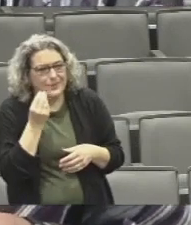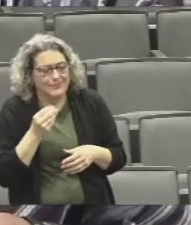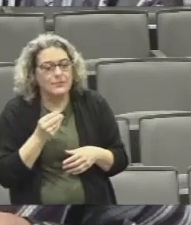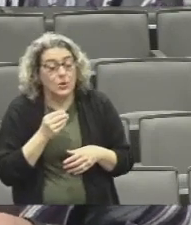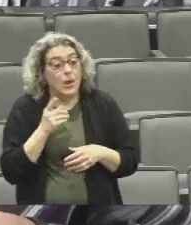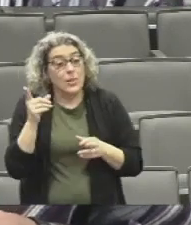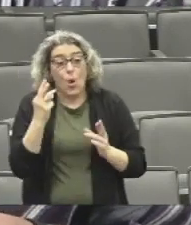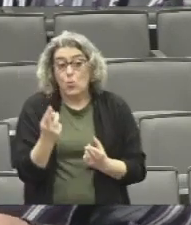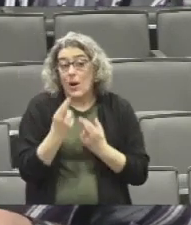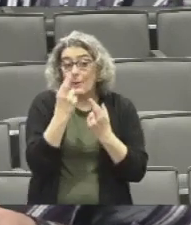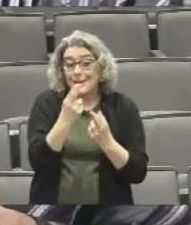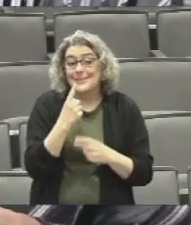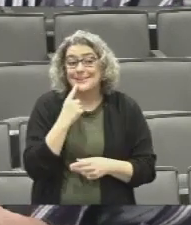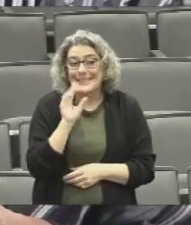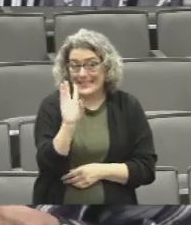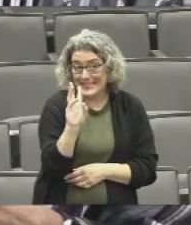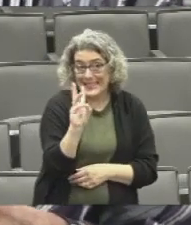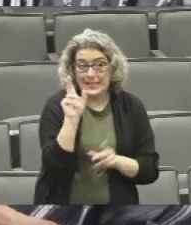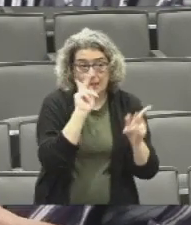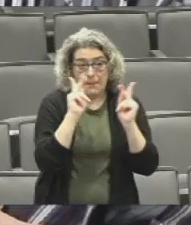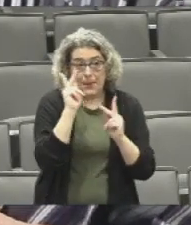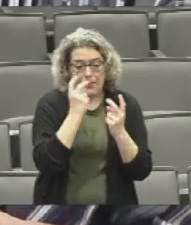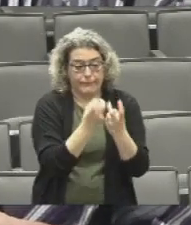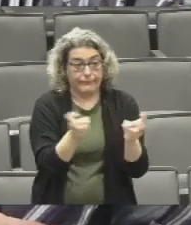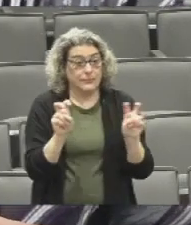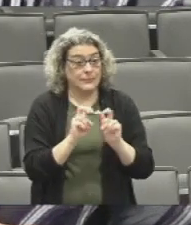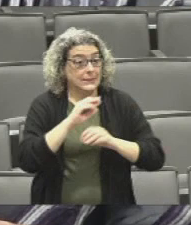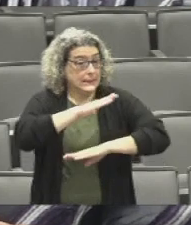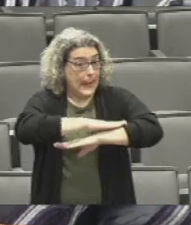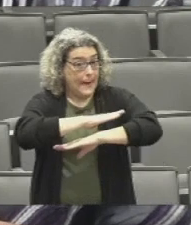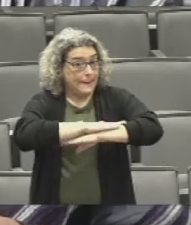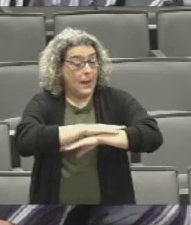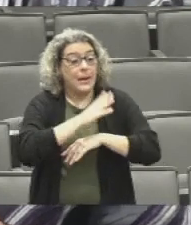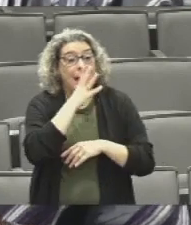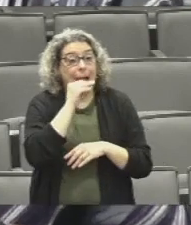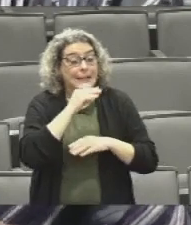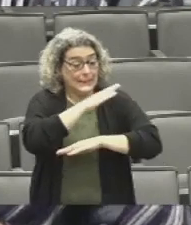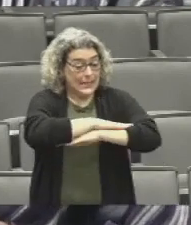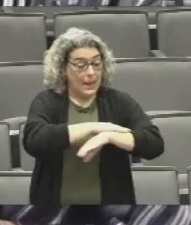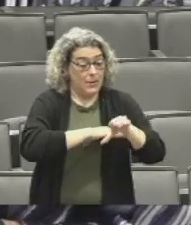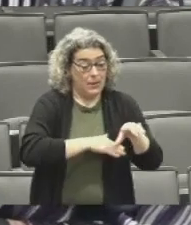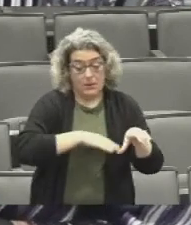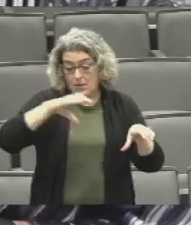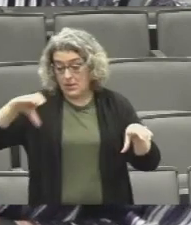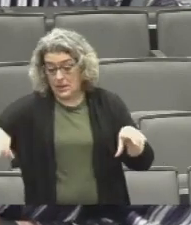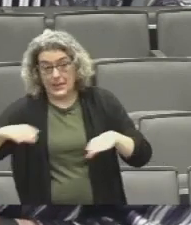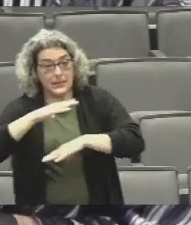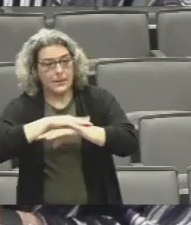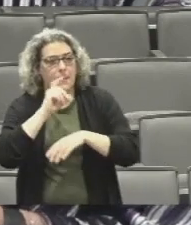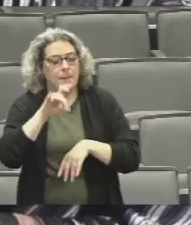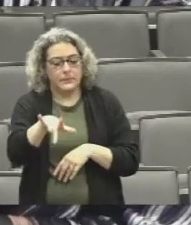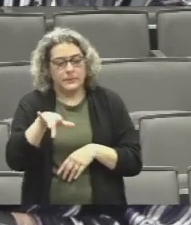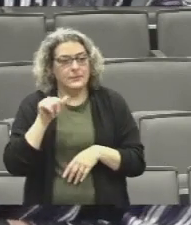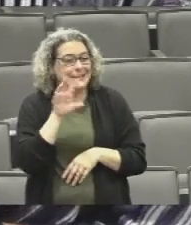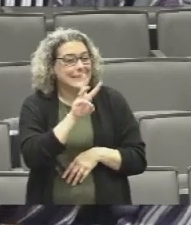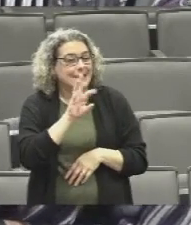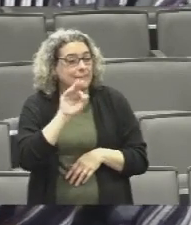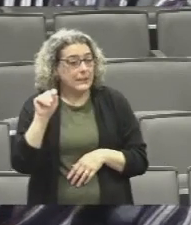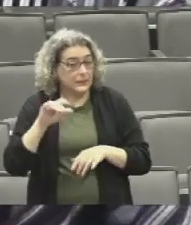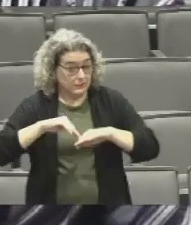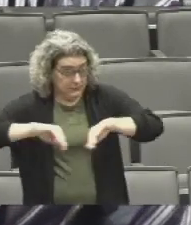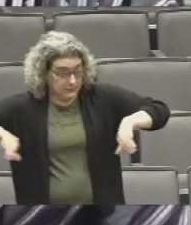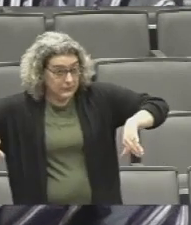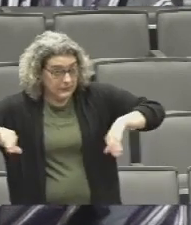recommendation is only six people around the table, and from a table to table, there should be 6 feet. We had